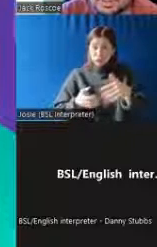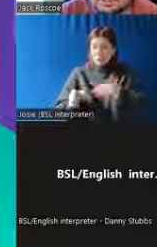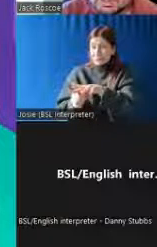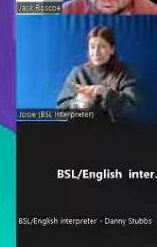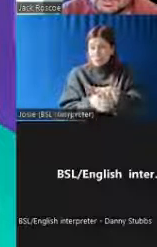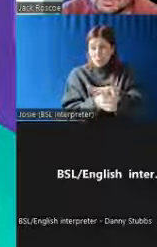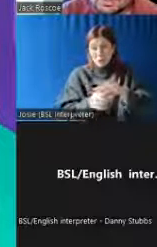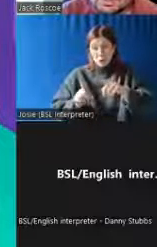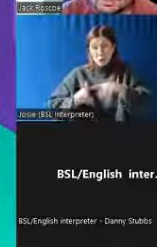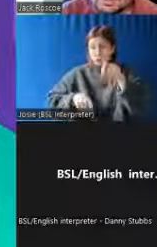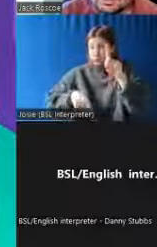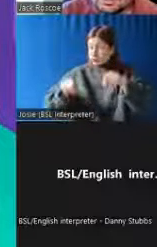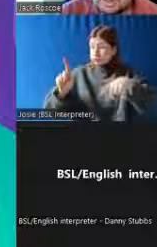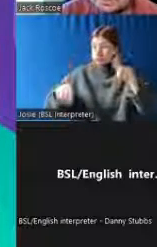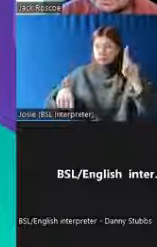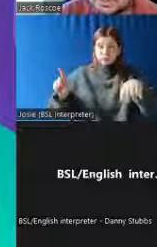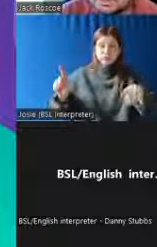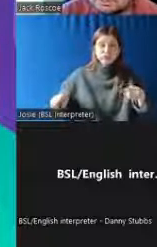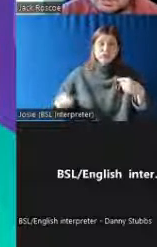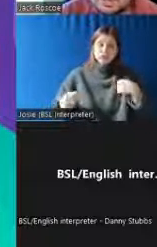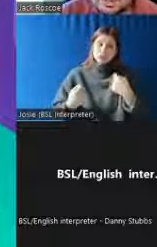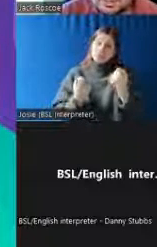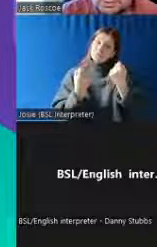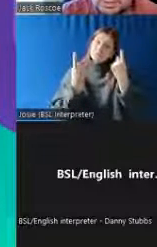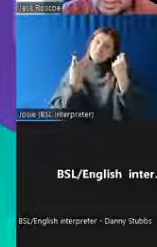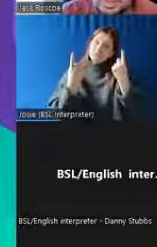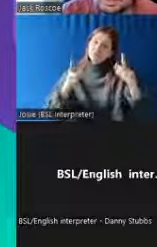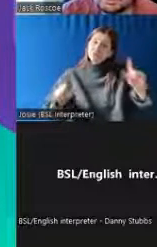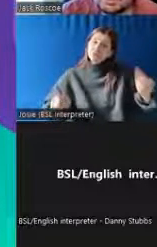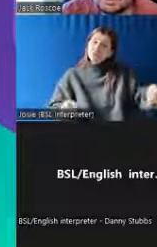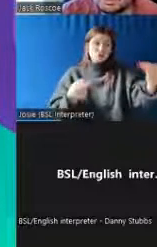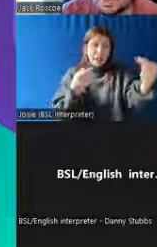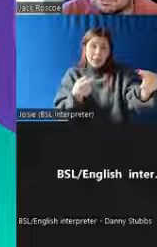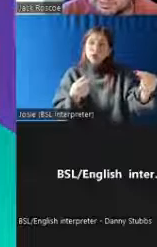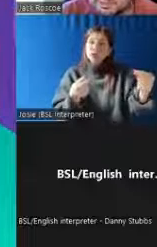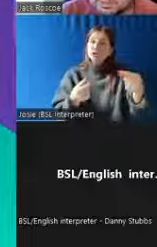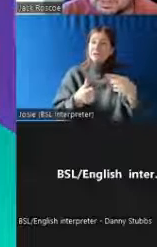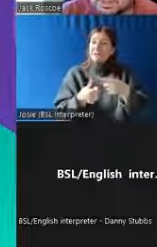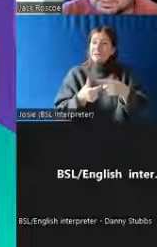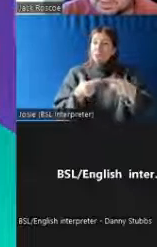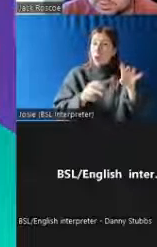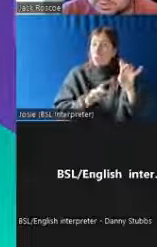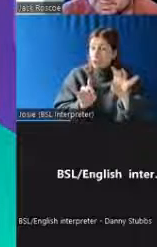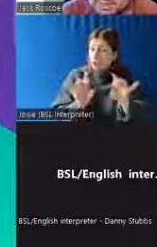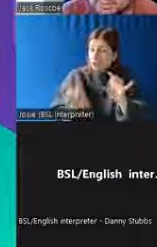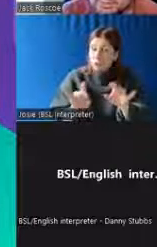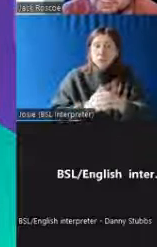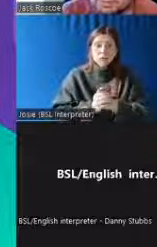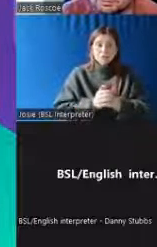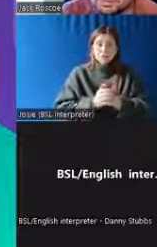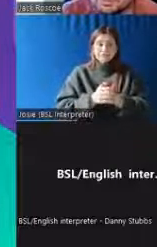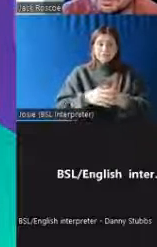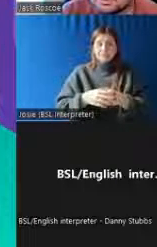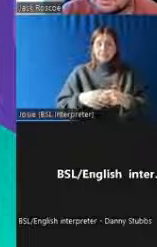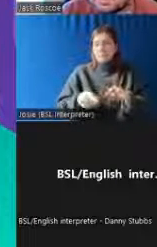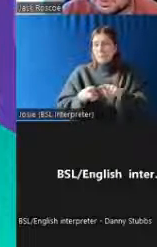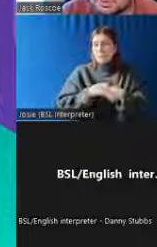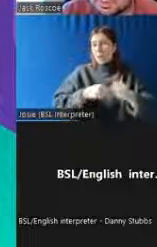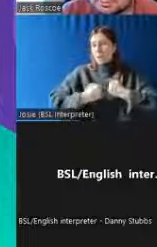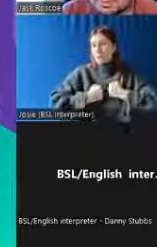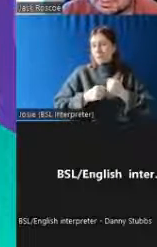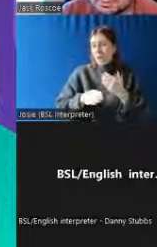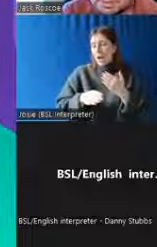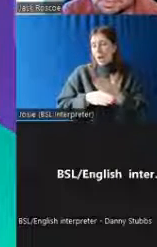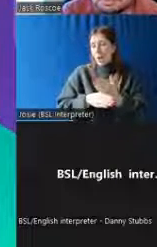good idea of the challenges and the options that are generally available. But I've mainly worked as a commercial supplier. We often use